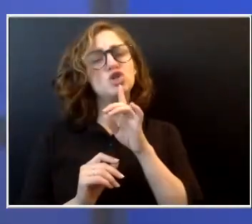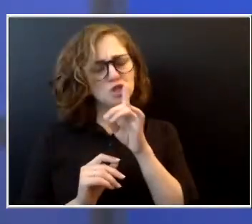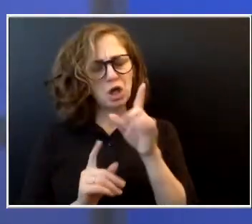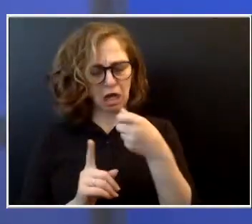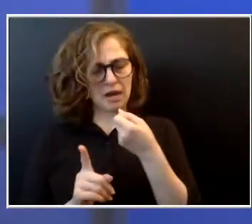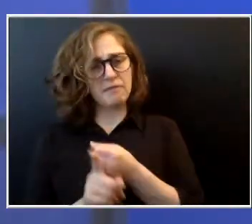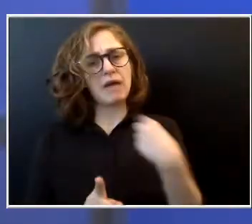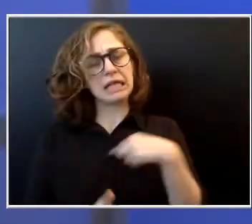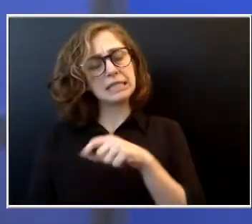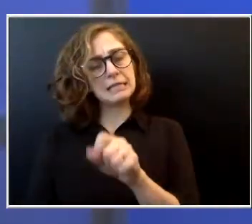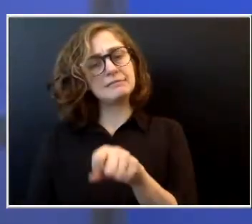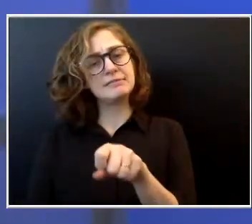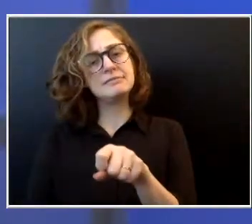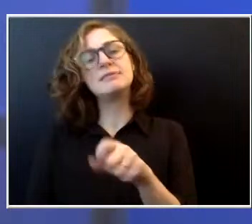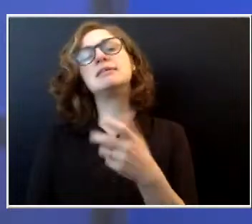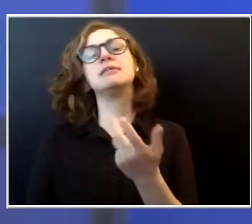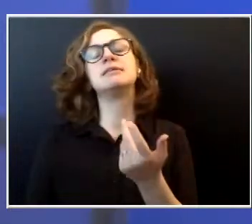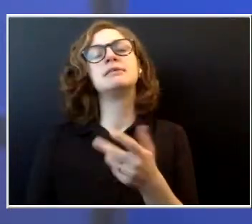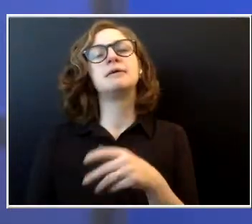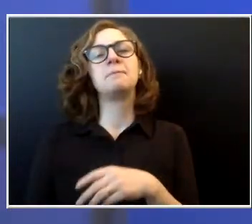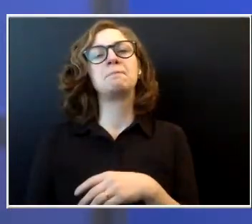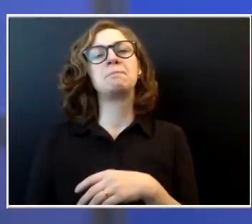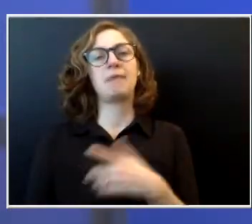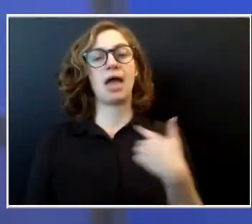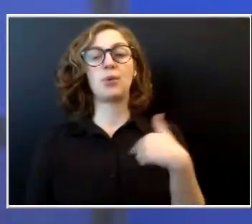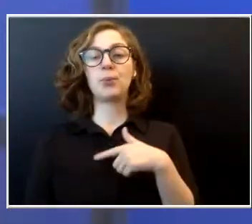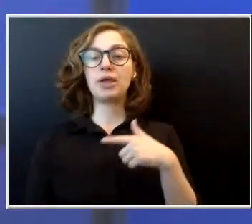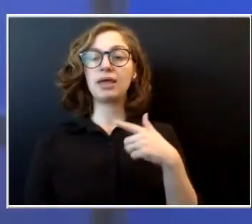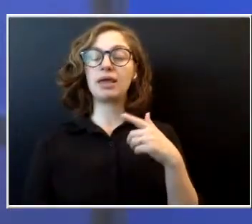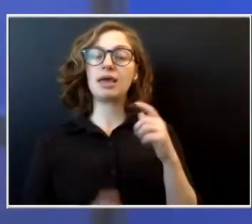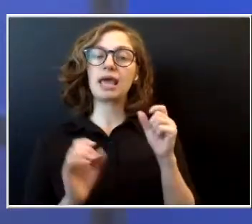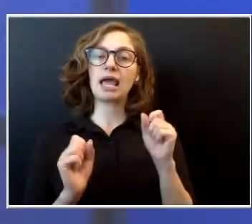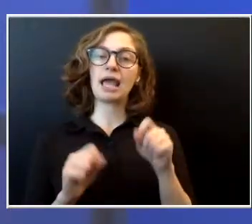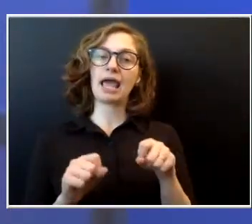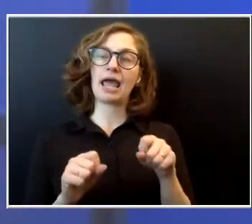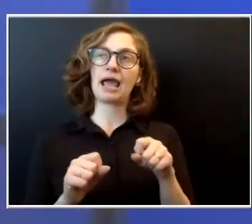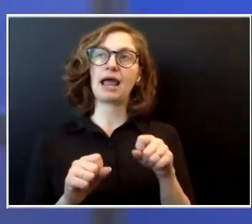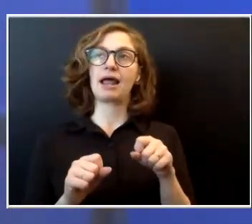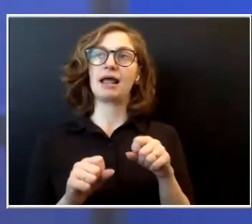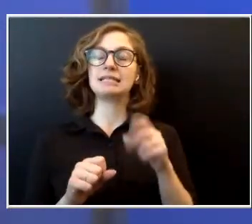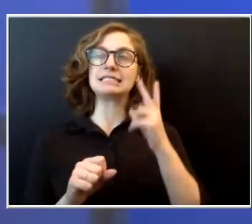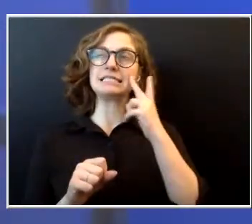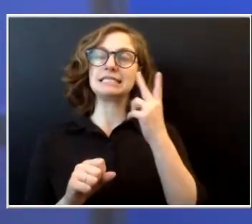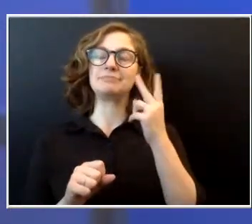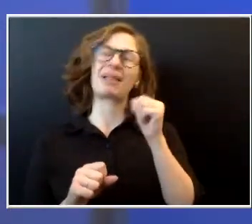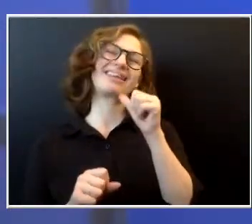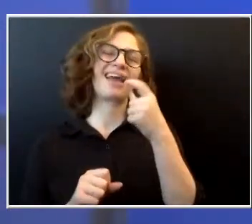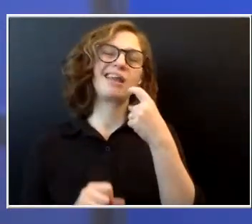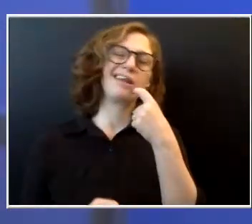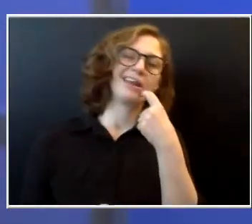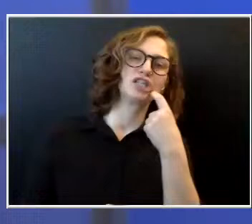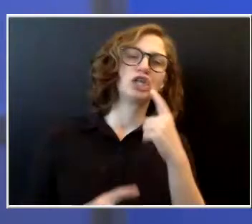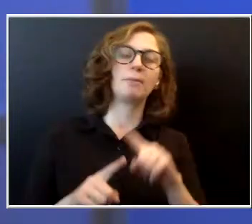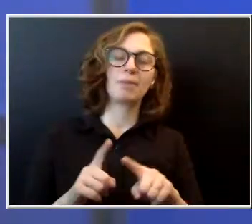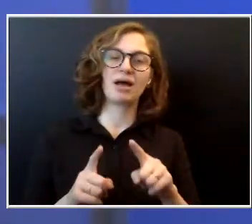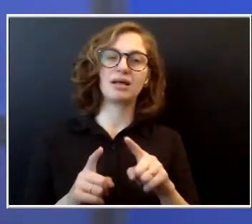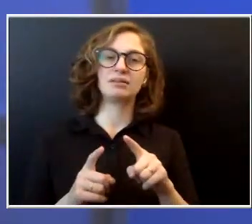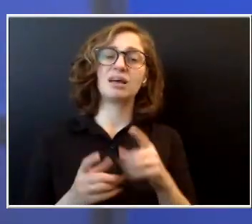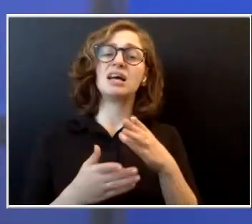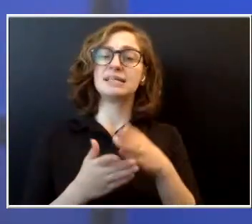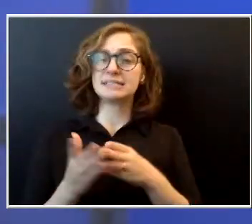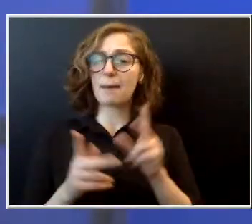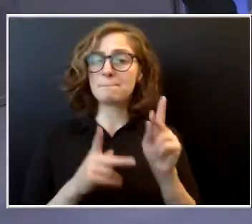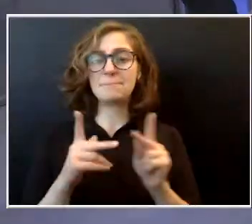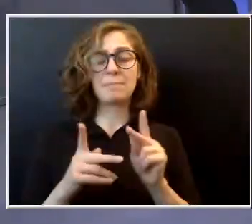it can we can see, not necessarily, I don't want to say an addictive potential, but there are people that do get hooked on love, and I think or